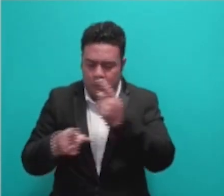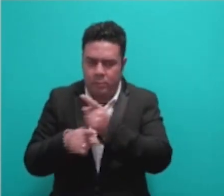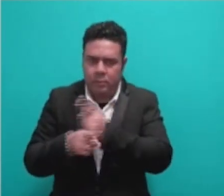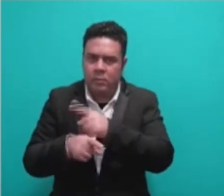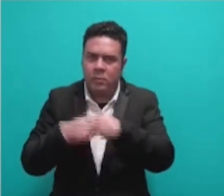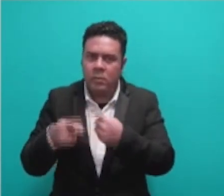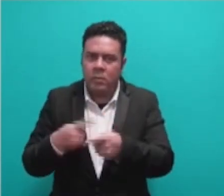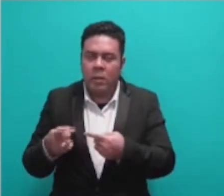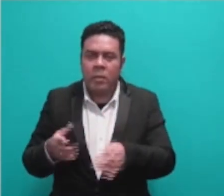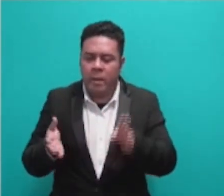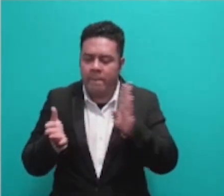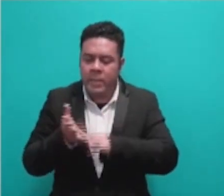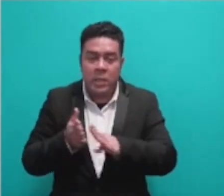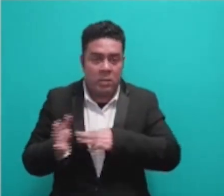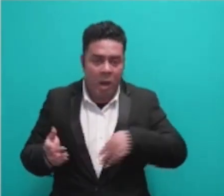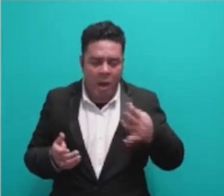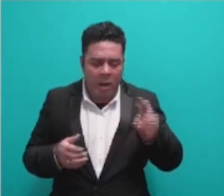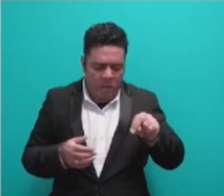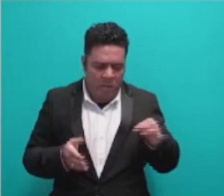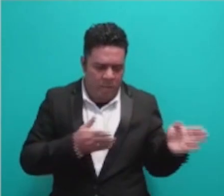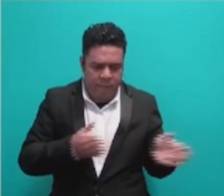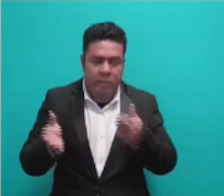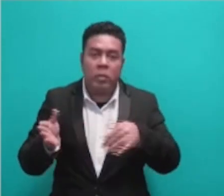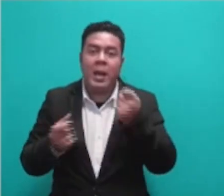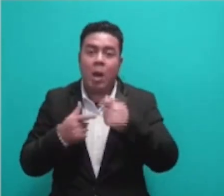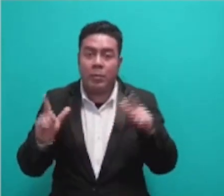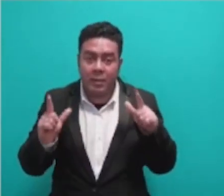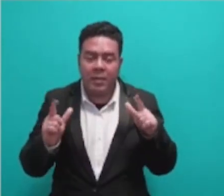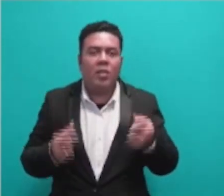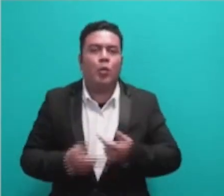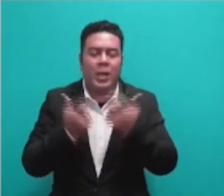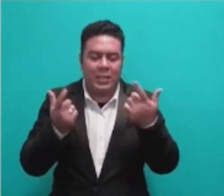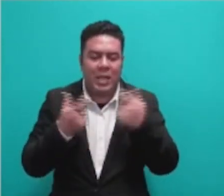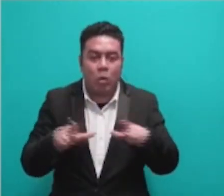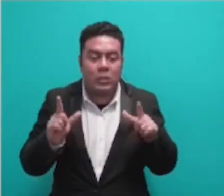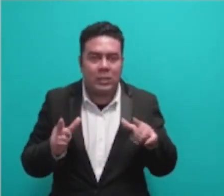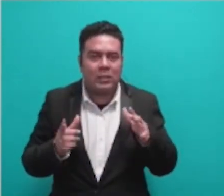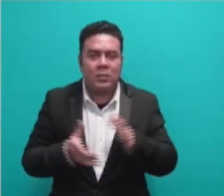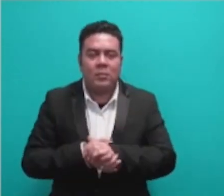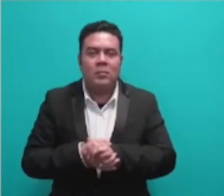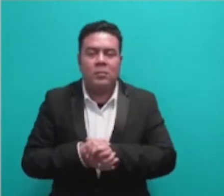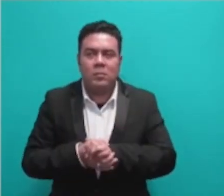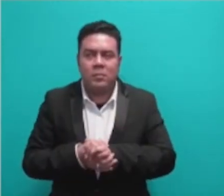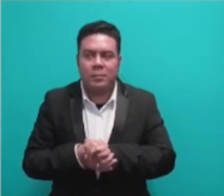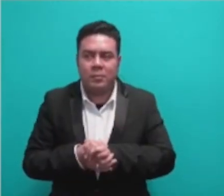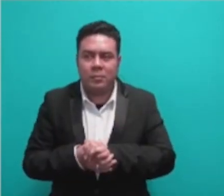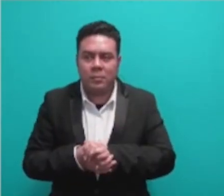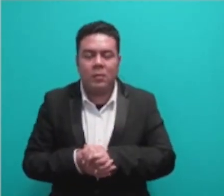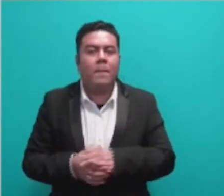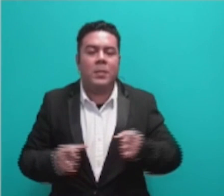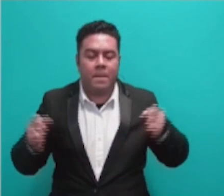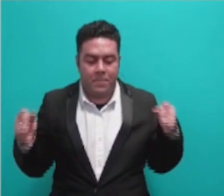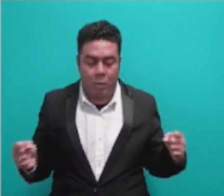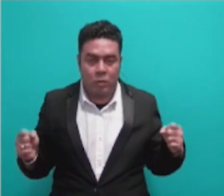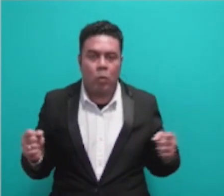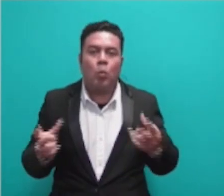the Minister needs to refer that to the Council. In here, the Great Council of Chiefs is like being undermined because the powers will be